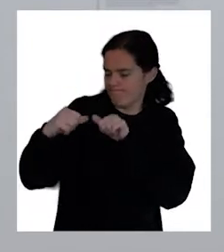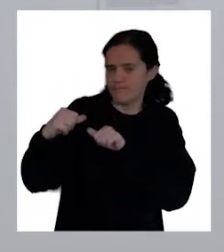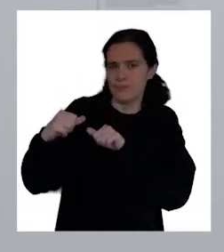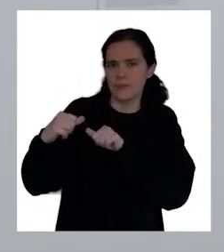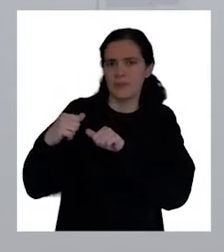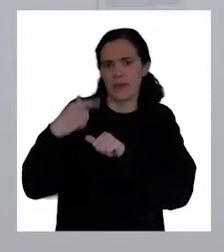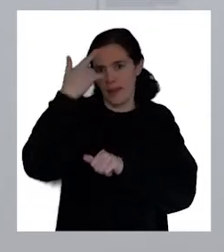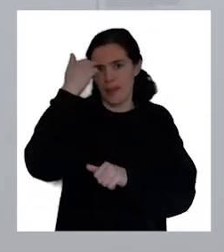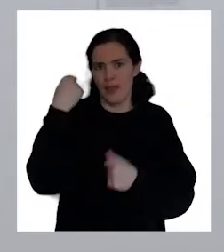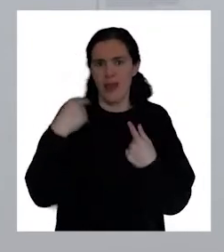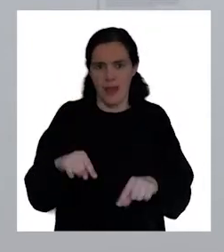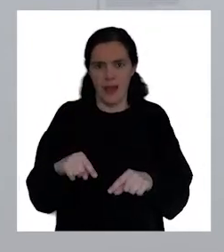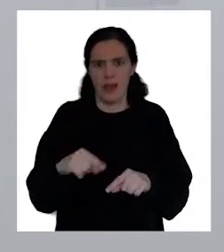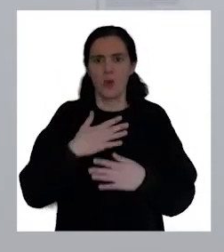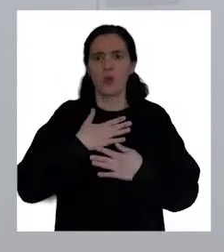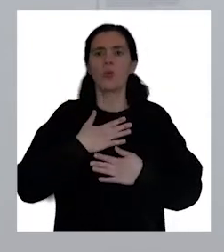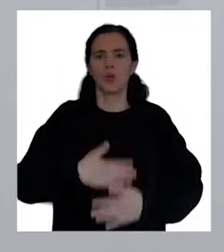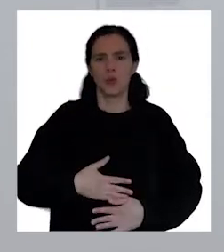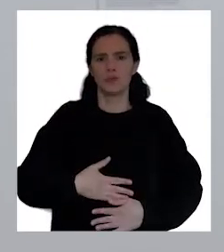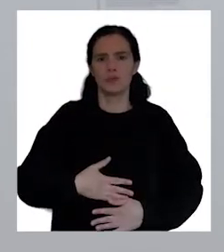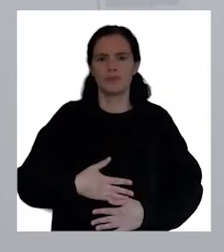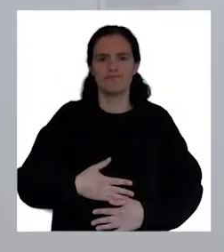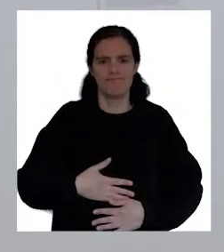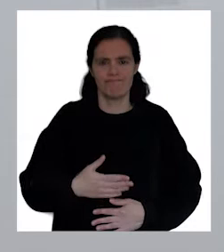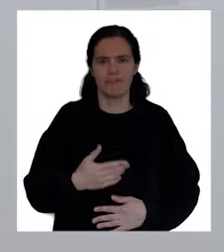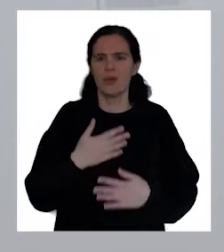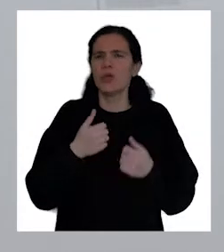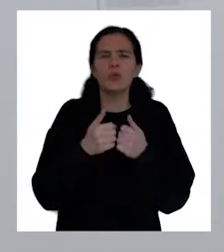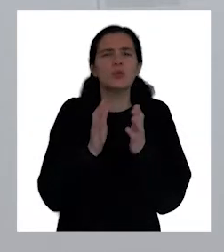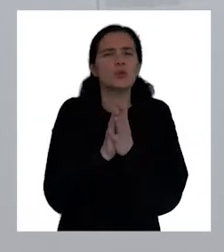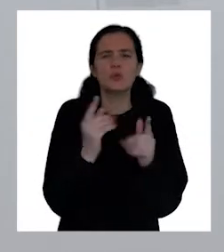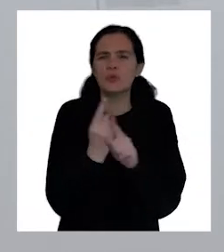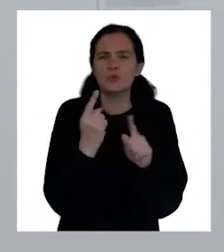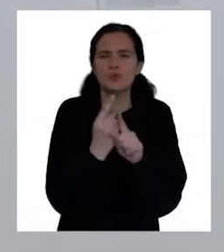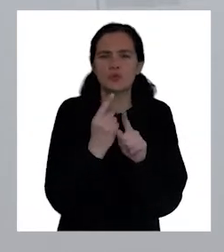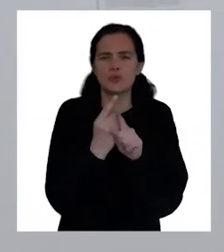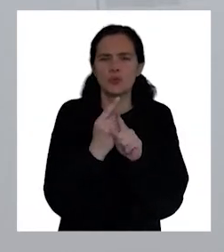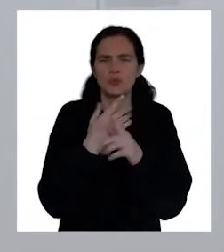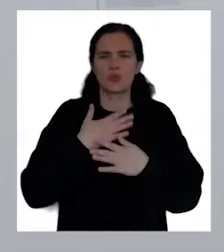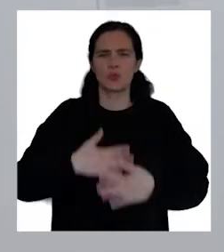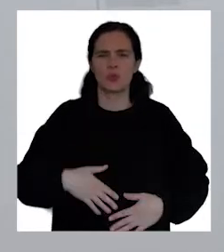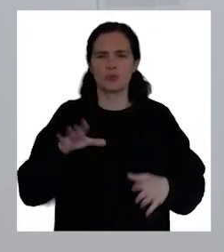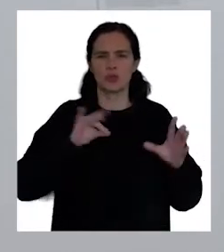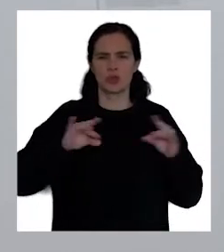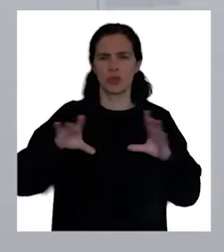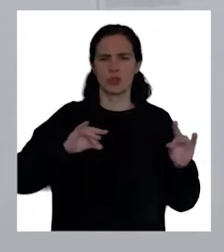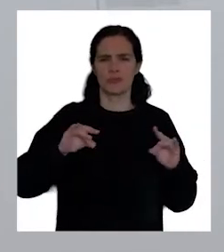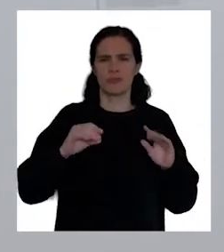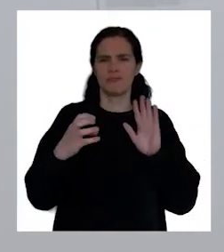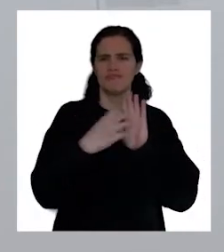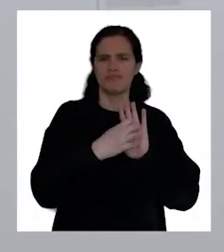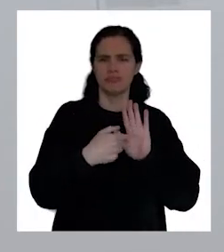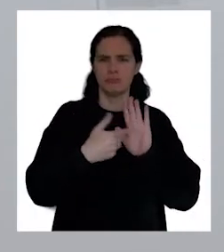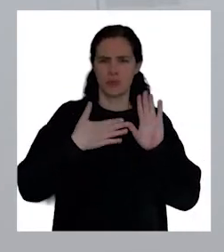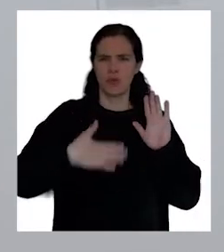scars, you have this idea that the body, that everything that touches the body is recorded through